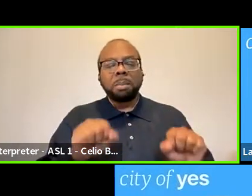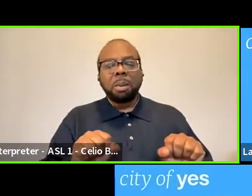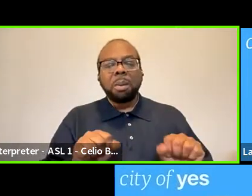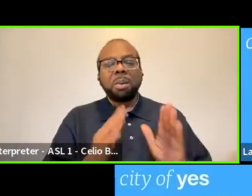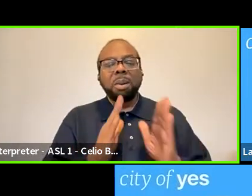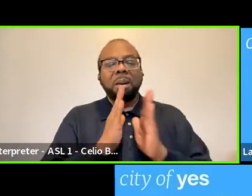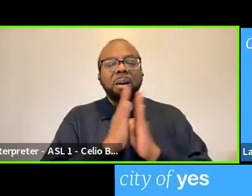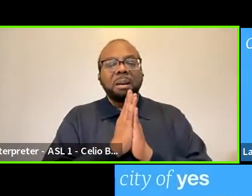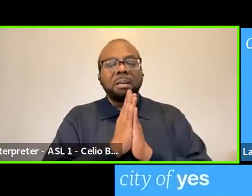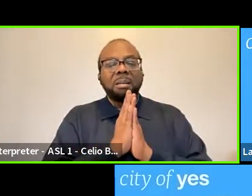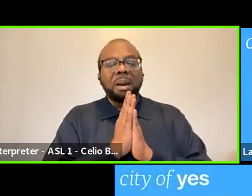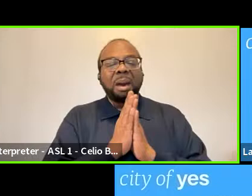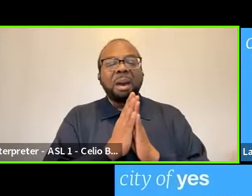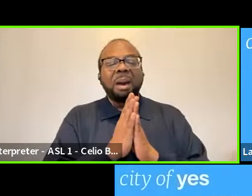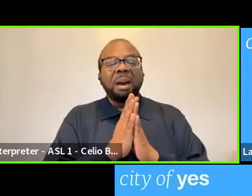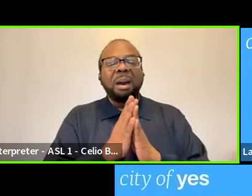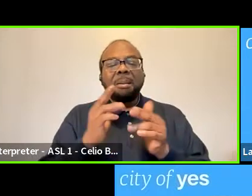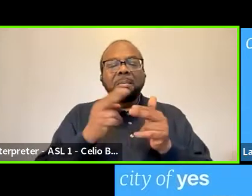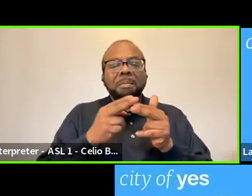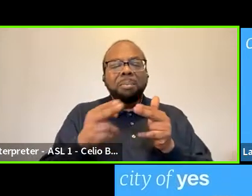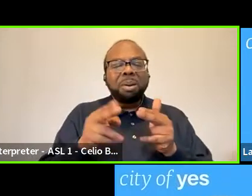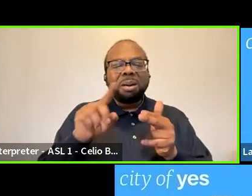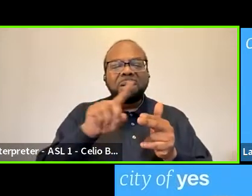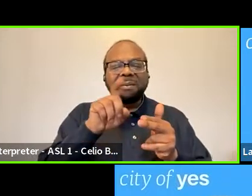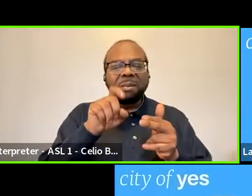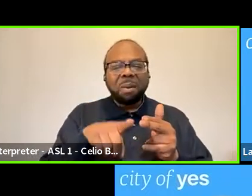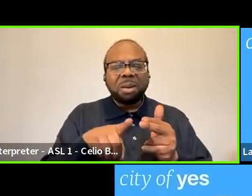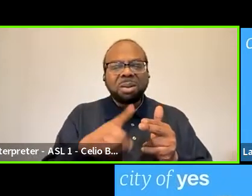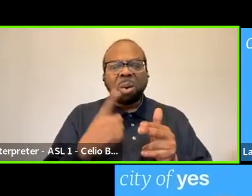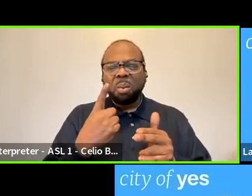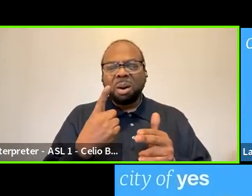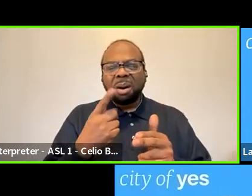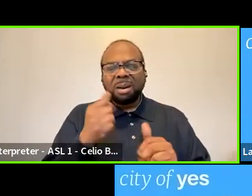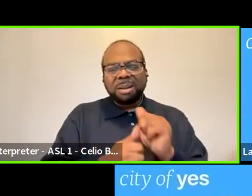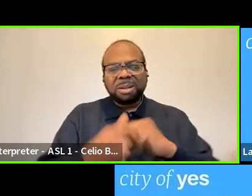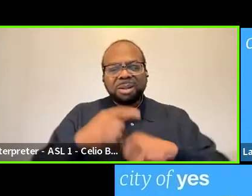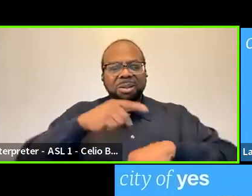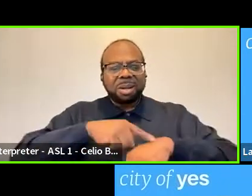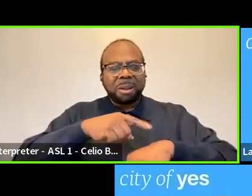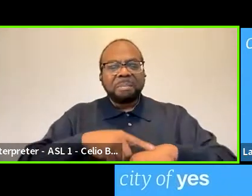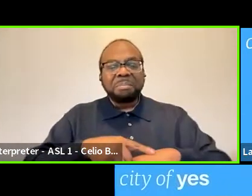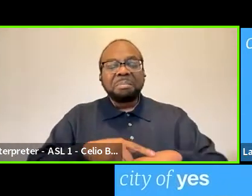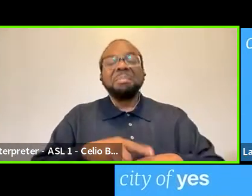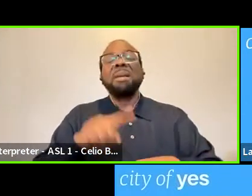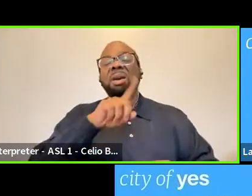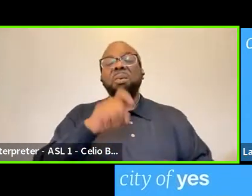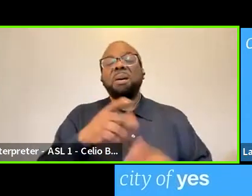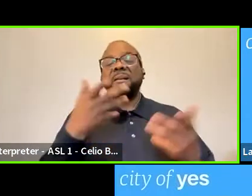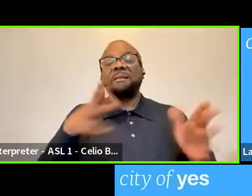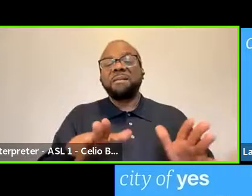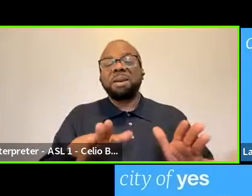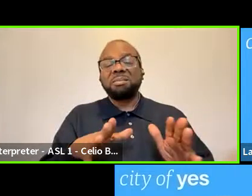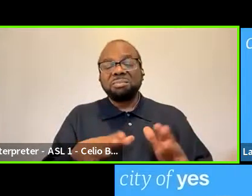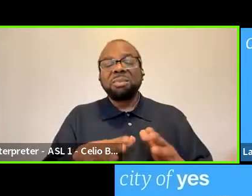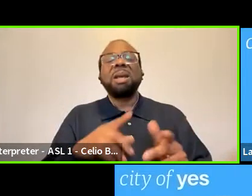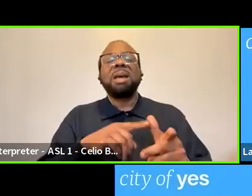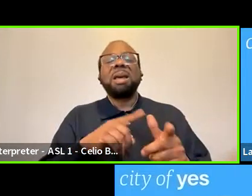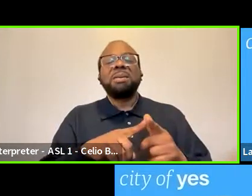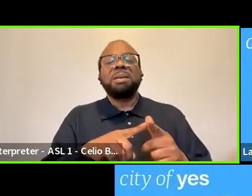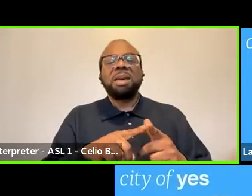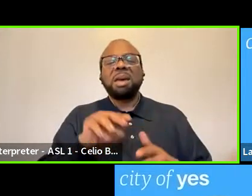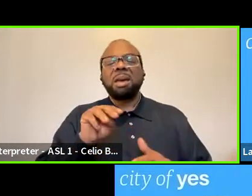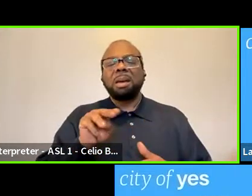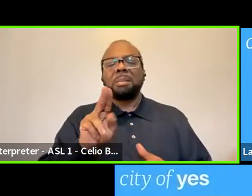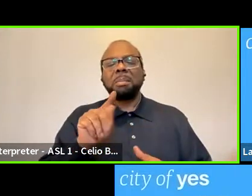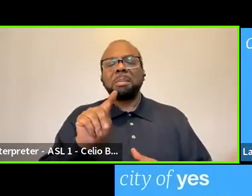that you keep yourself brief and ask a single question at a time. After you finish asking your questions, you will be muted and again, we want